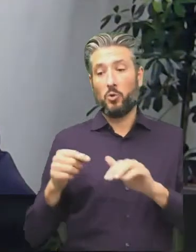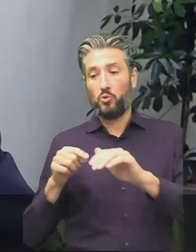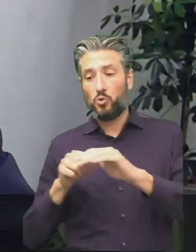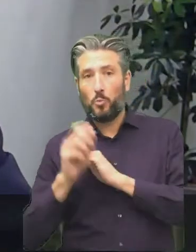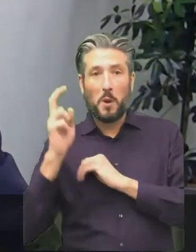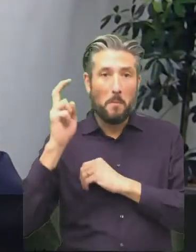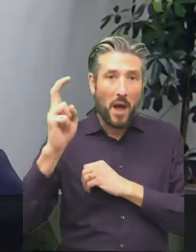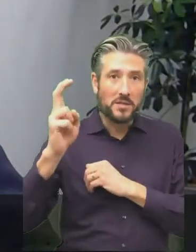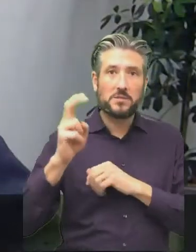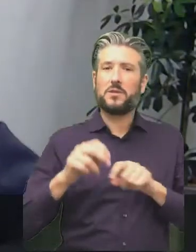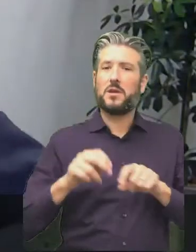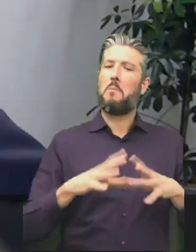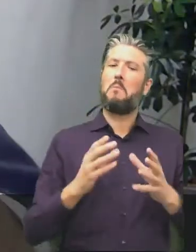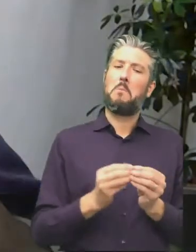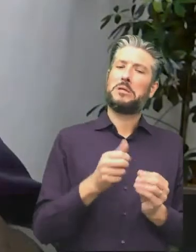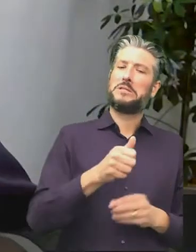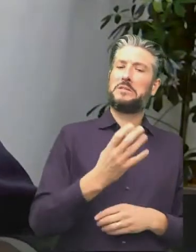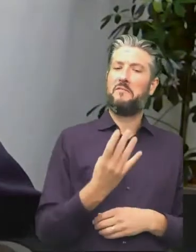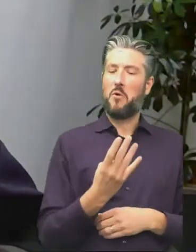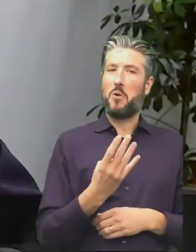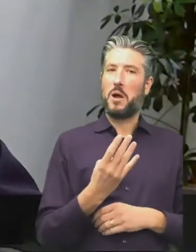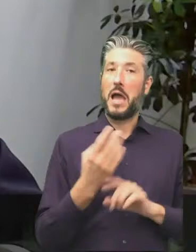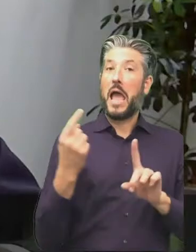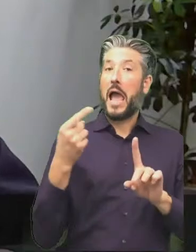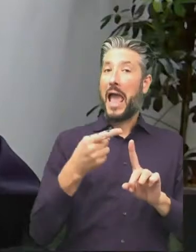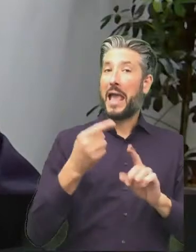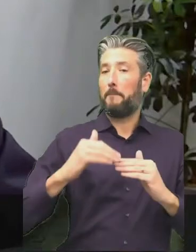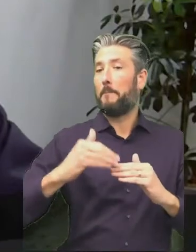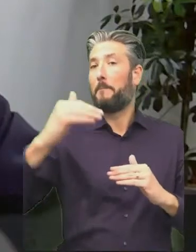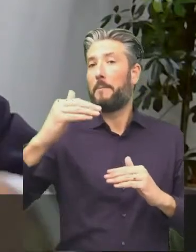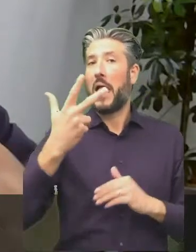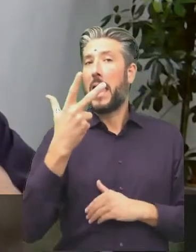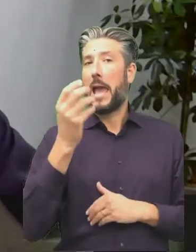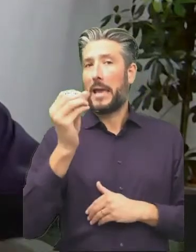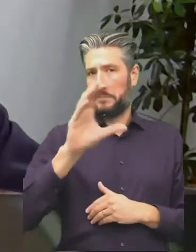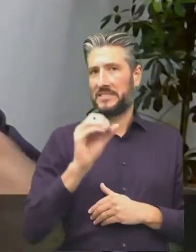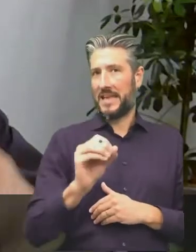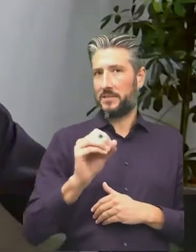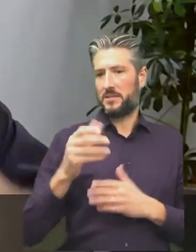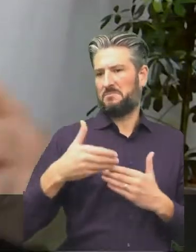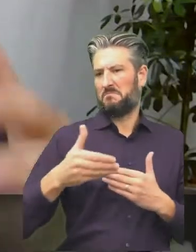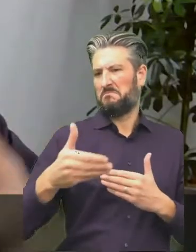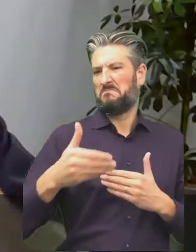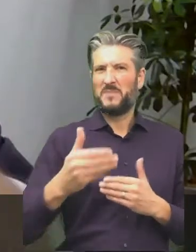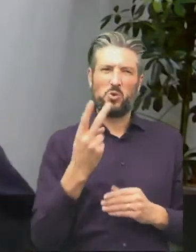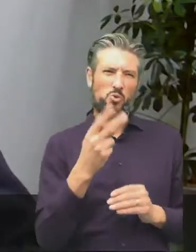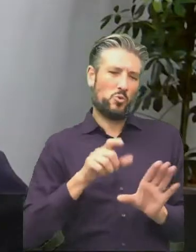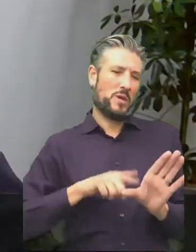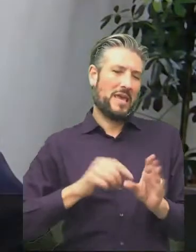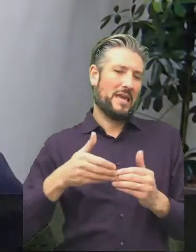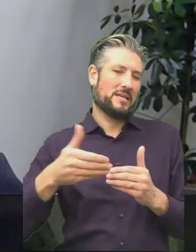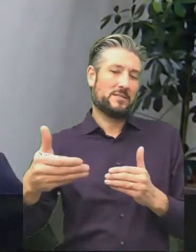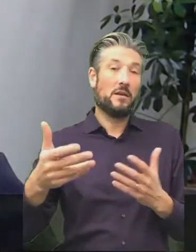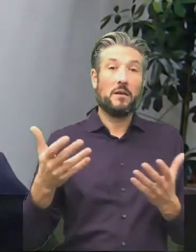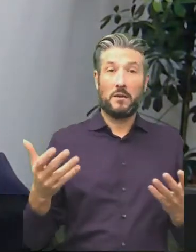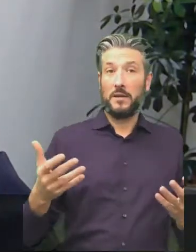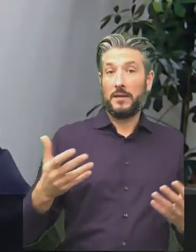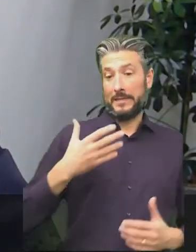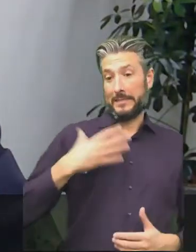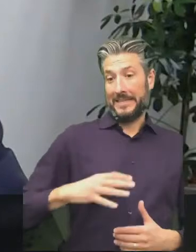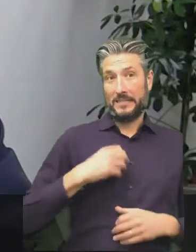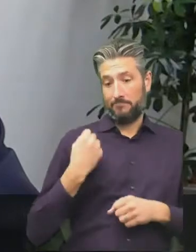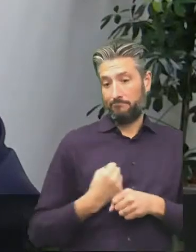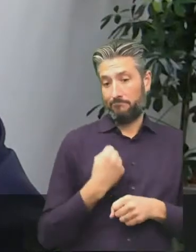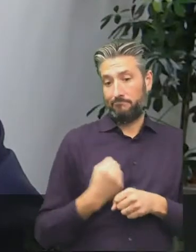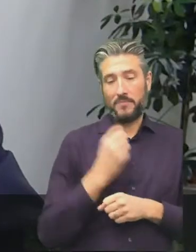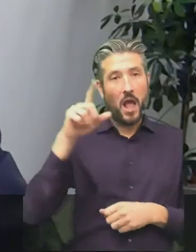few years. And so what we've been investing in is a number of projects to increase the ability of London to cope with additional commuters by